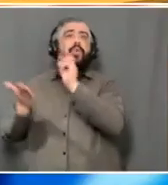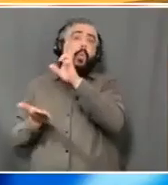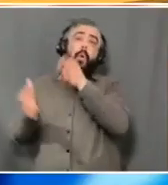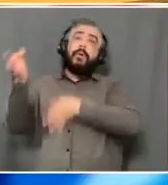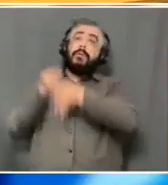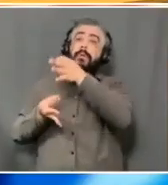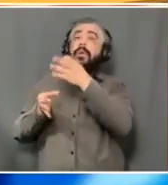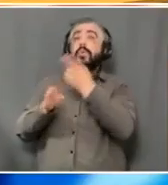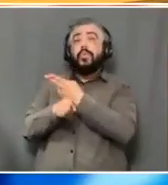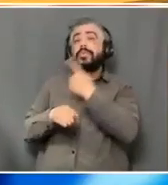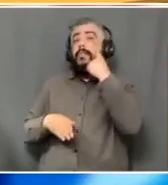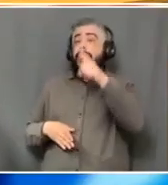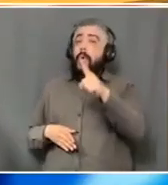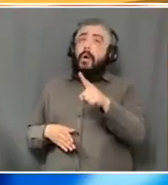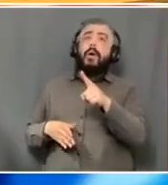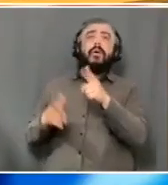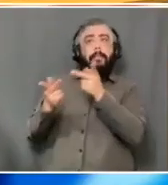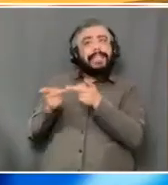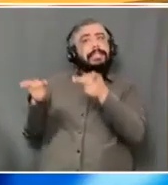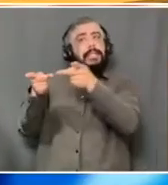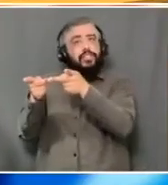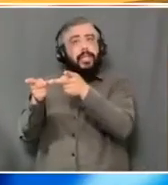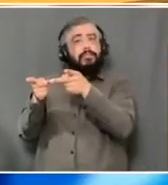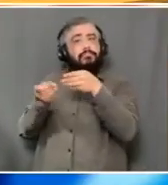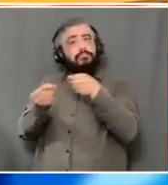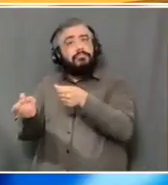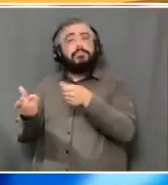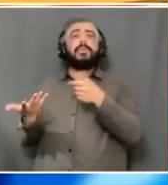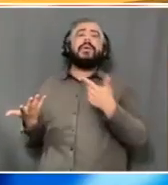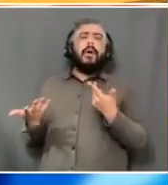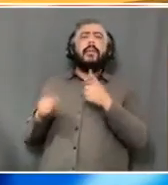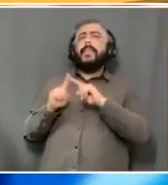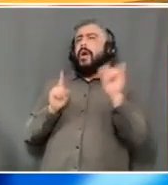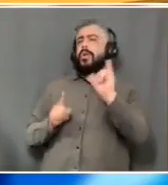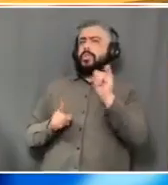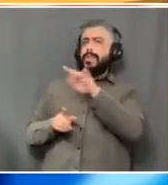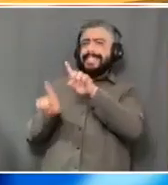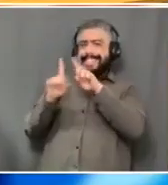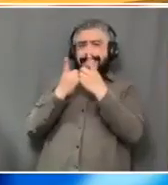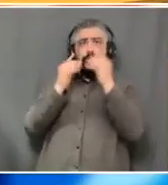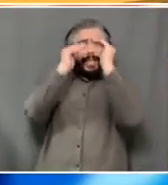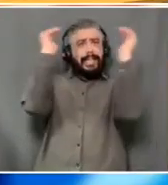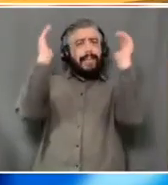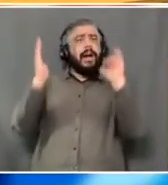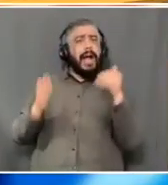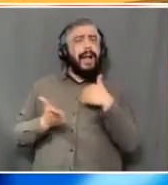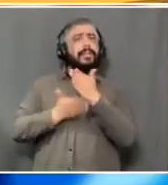for positions. But also at the district level, there are policy